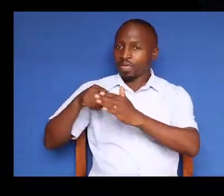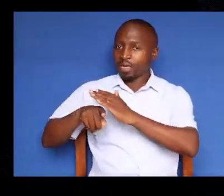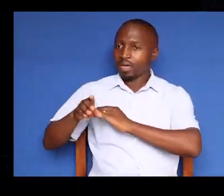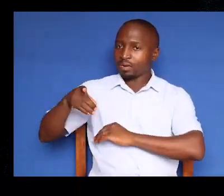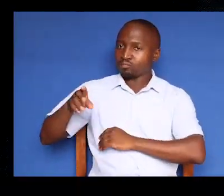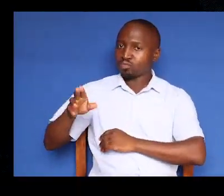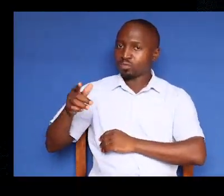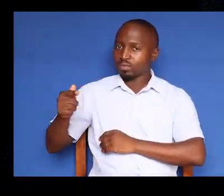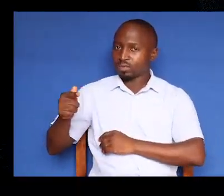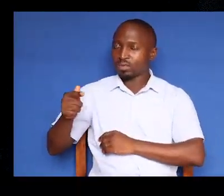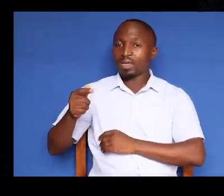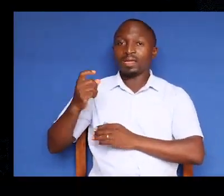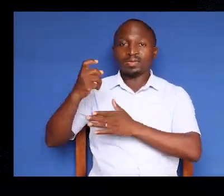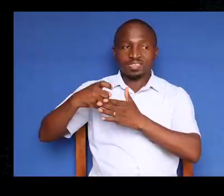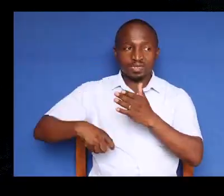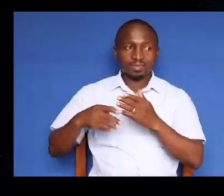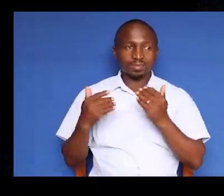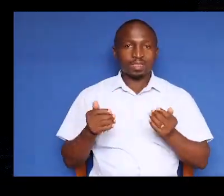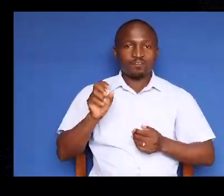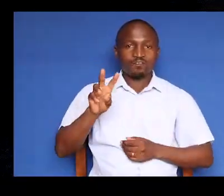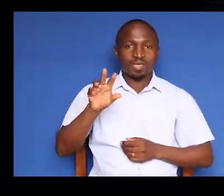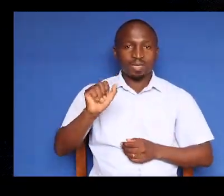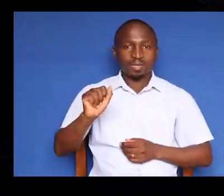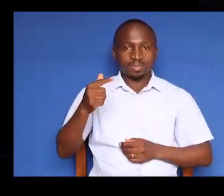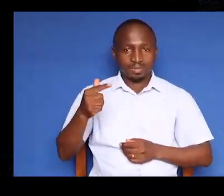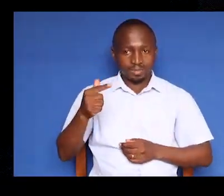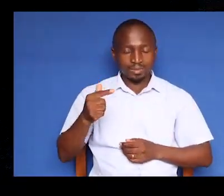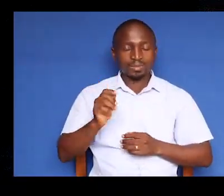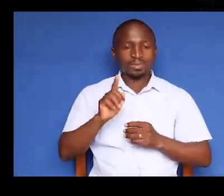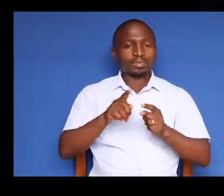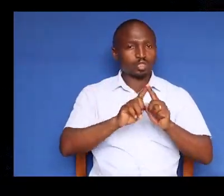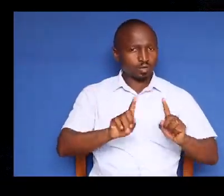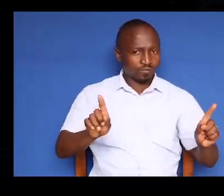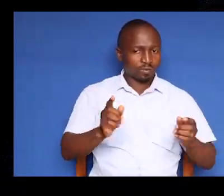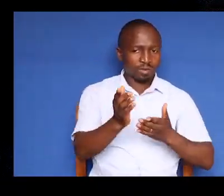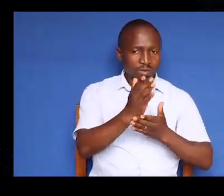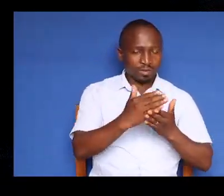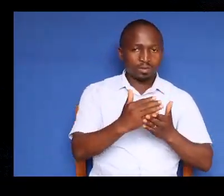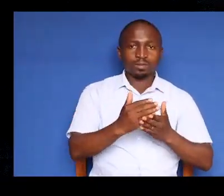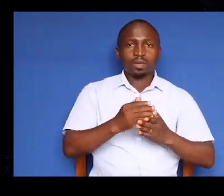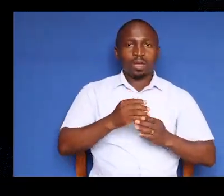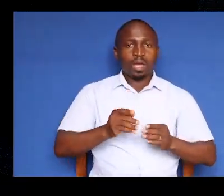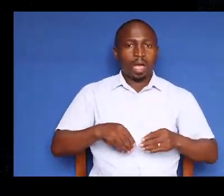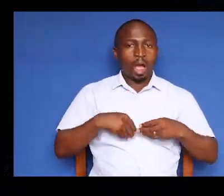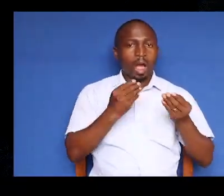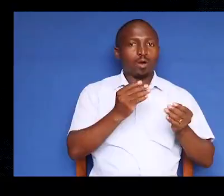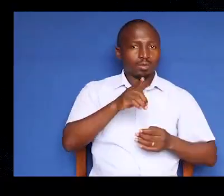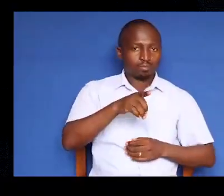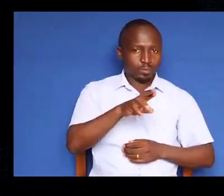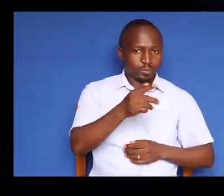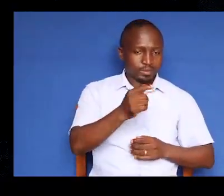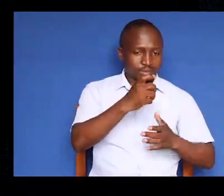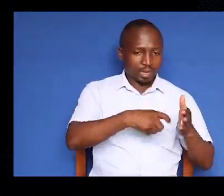VAT is difference. VAT payable is difference between output tax and the input tax by